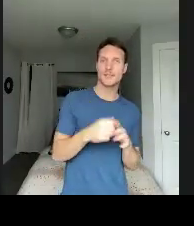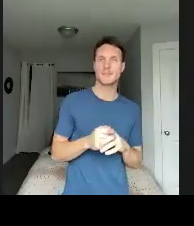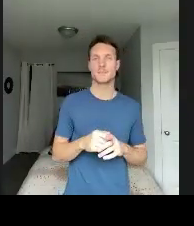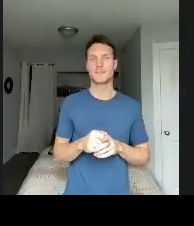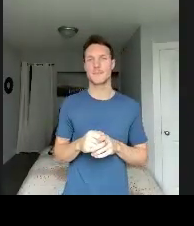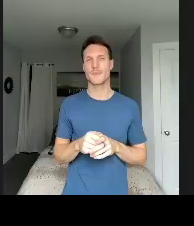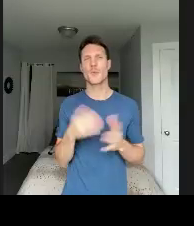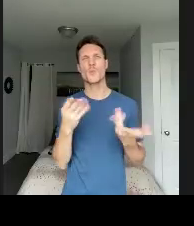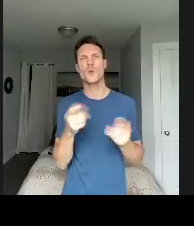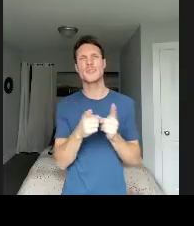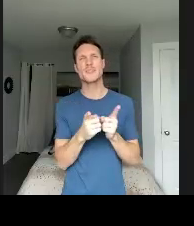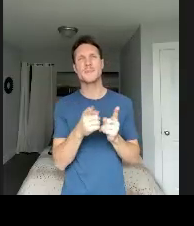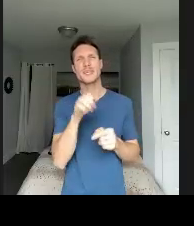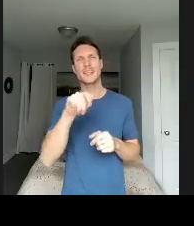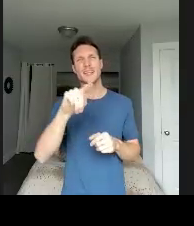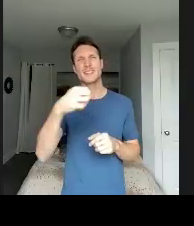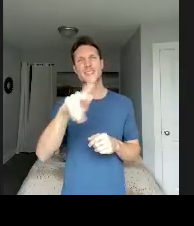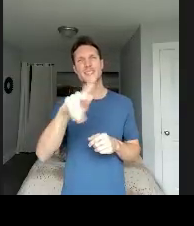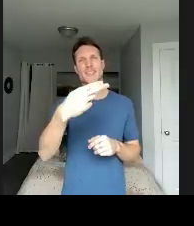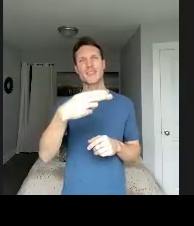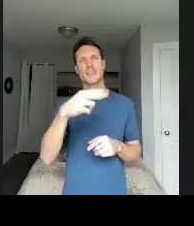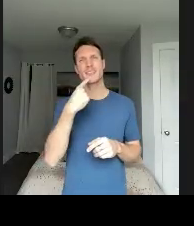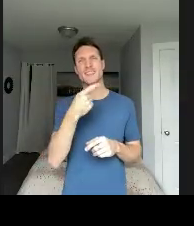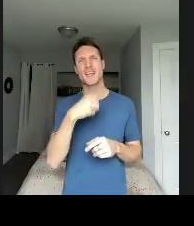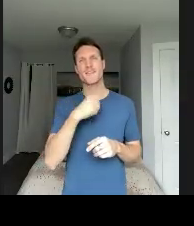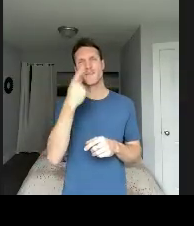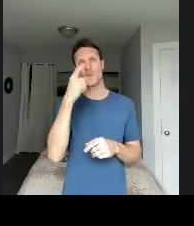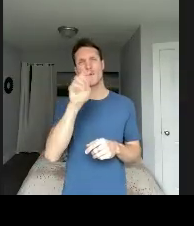Seth mentioned for supported employment at 5:30?